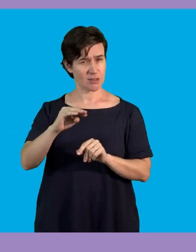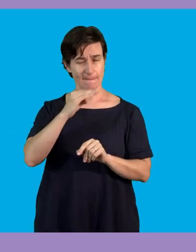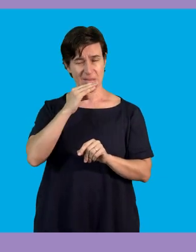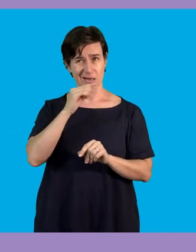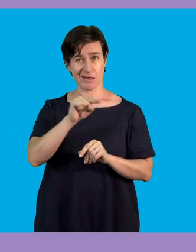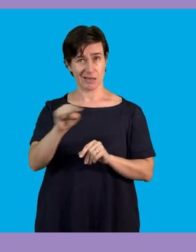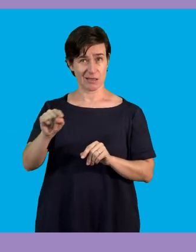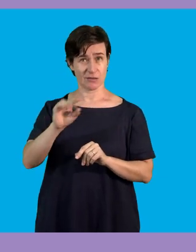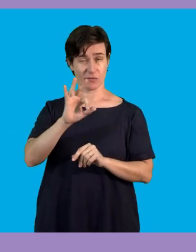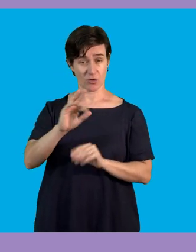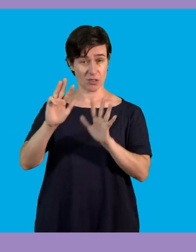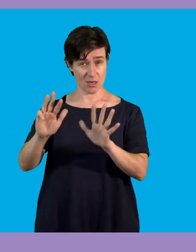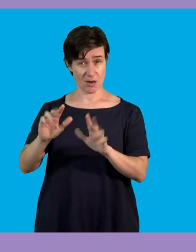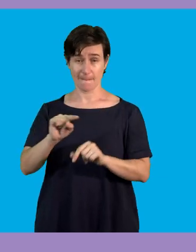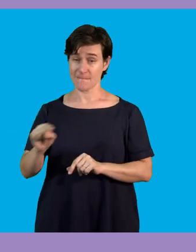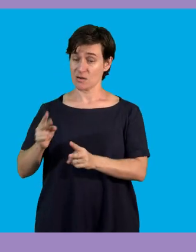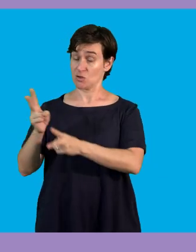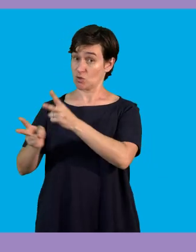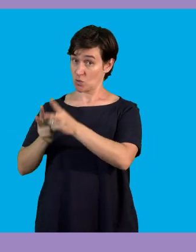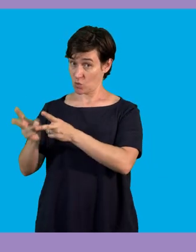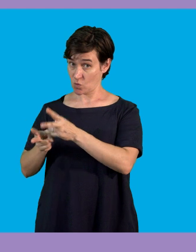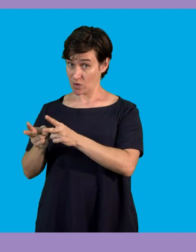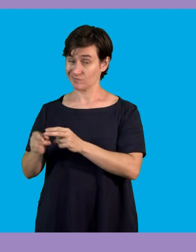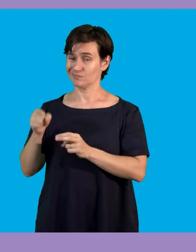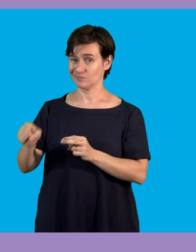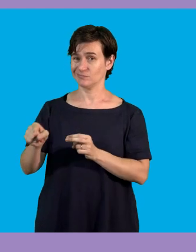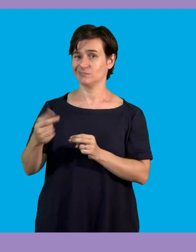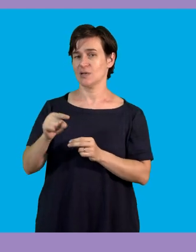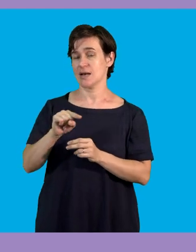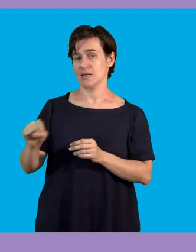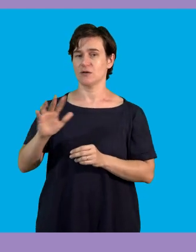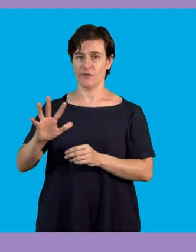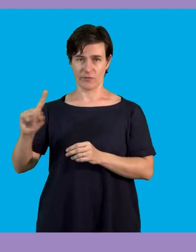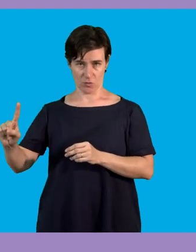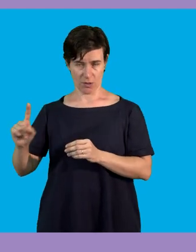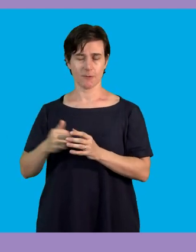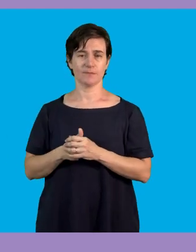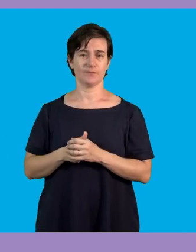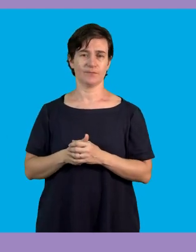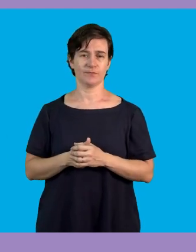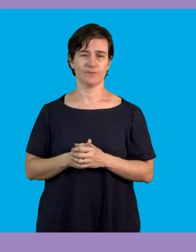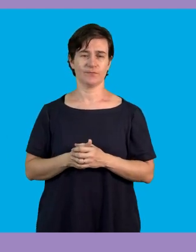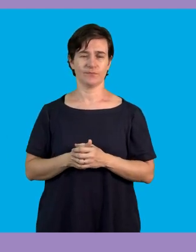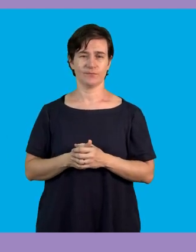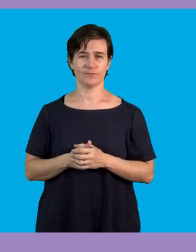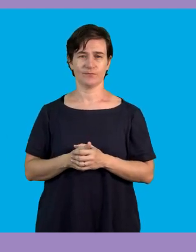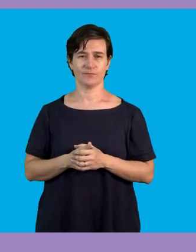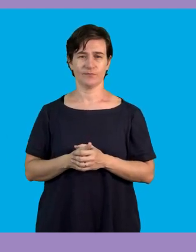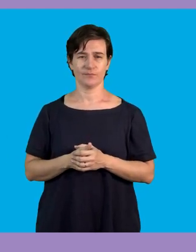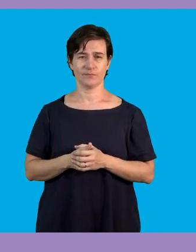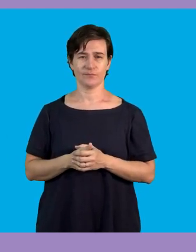negative 39, minus 12, which would be negative 51.